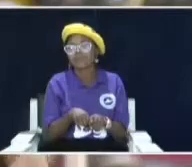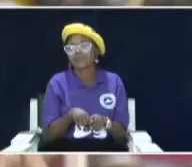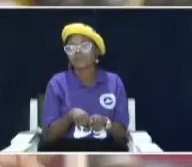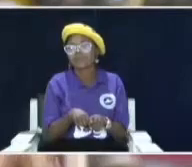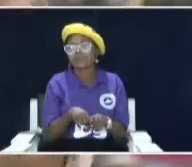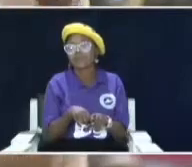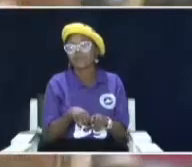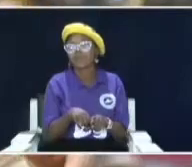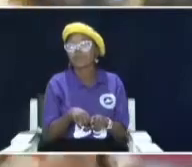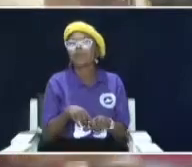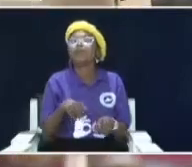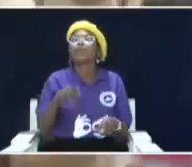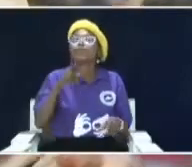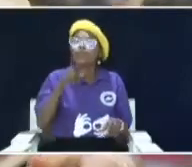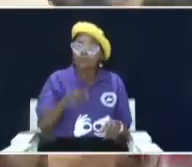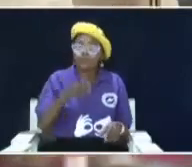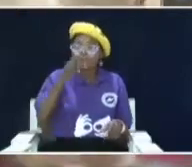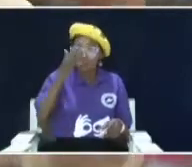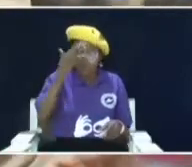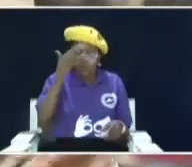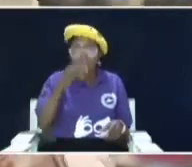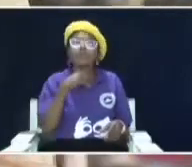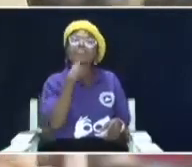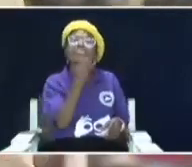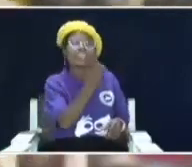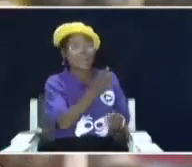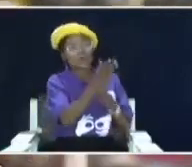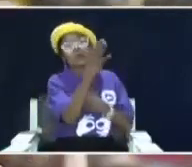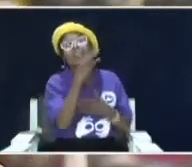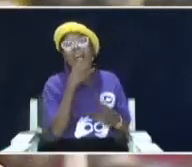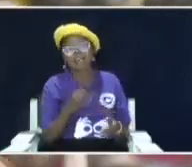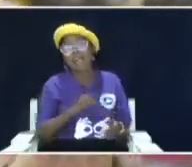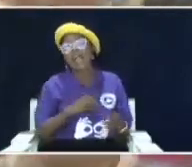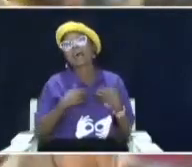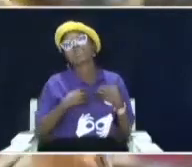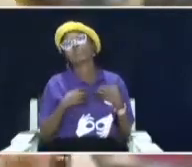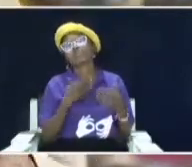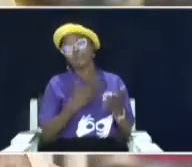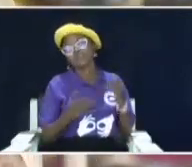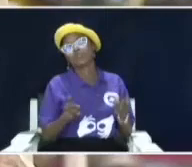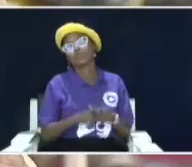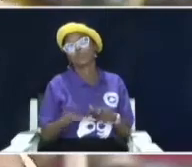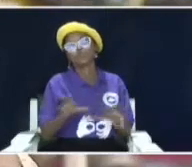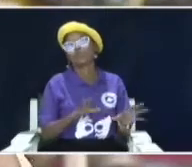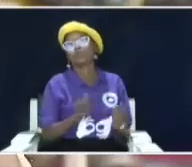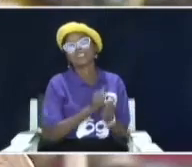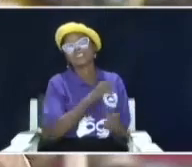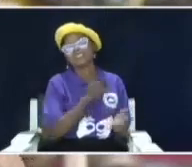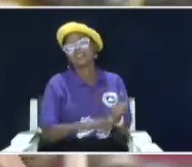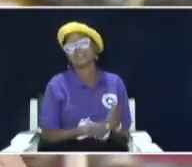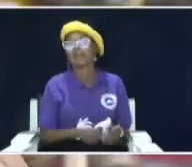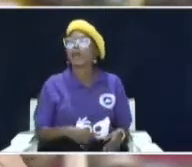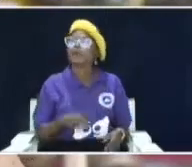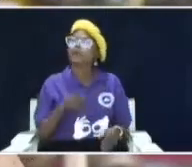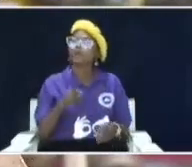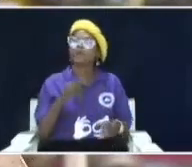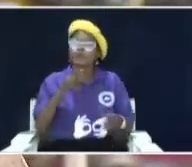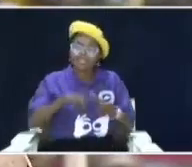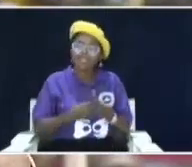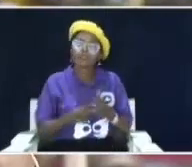You don't tell him, but you know I have something I have to spend on. You begin to argue.